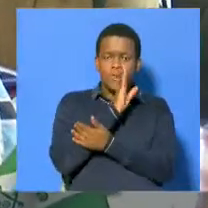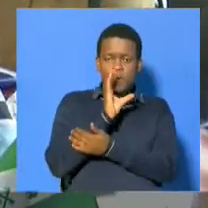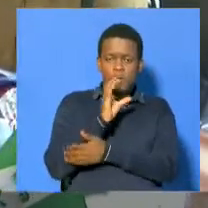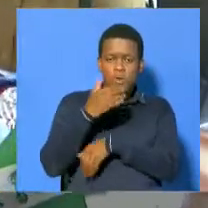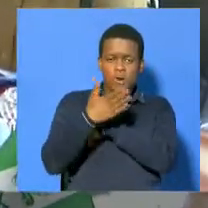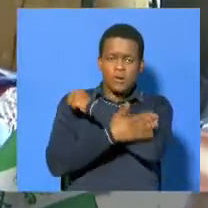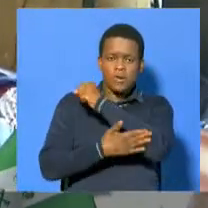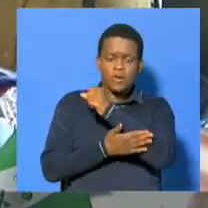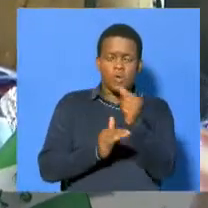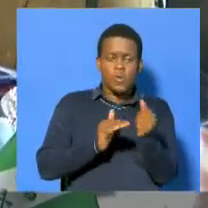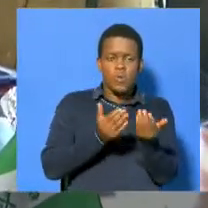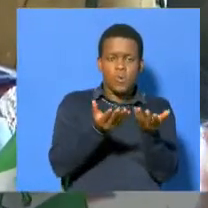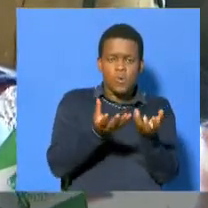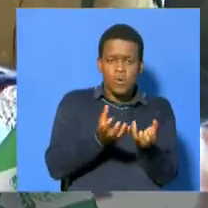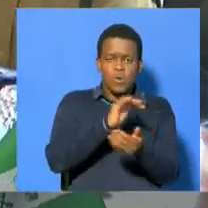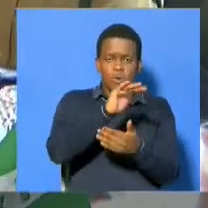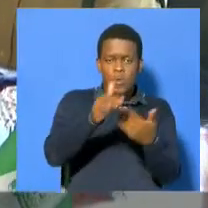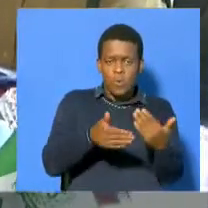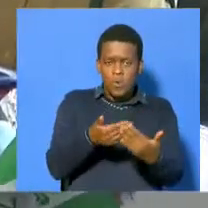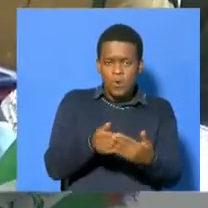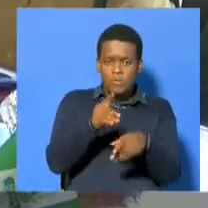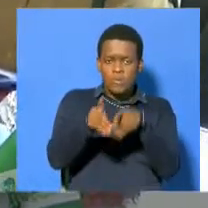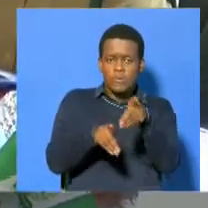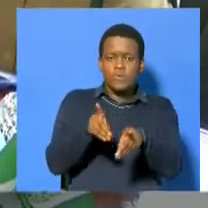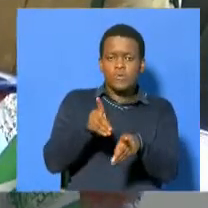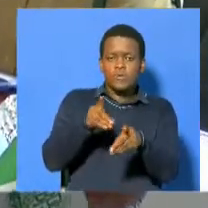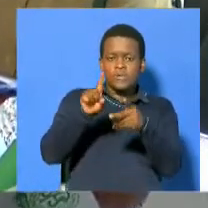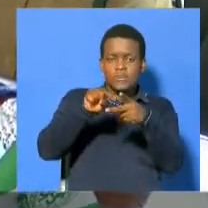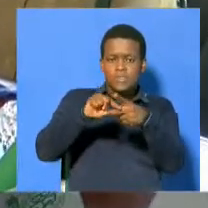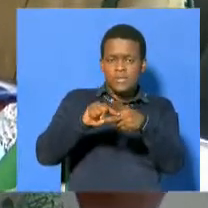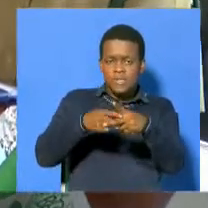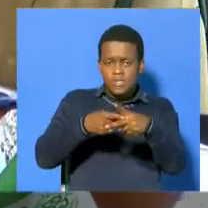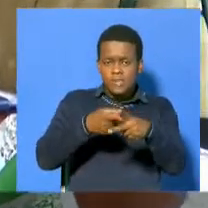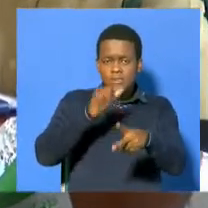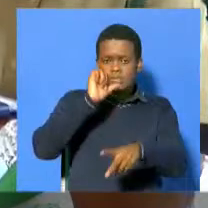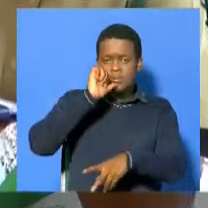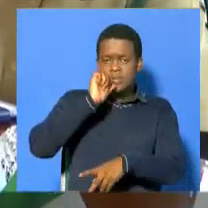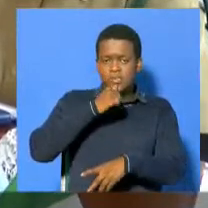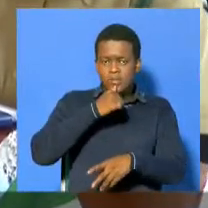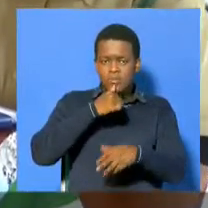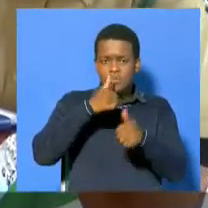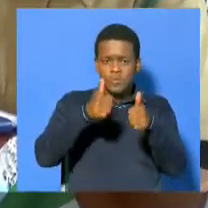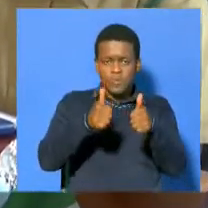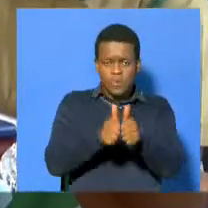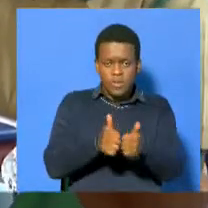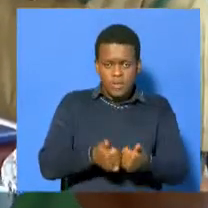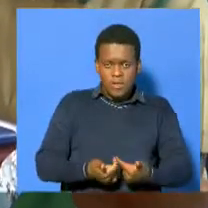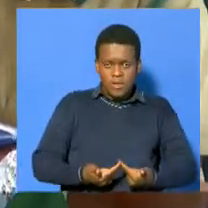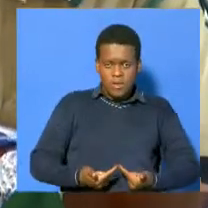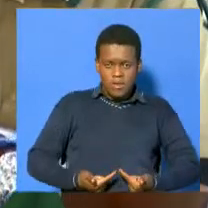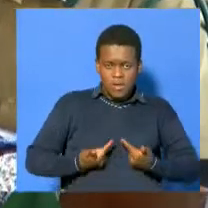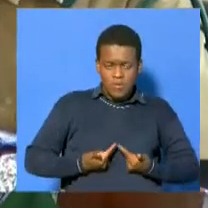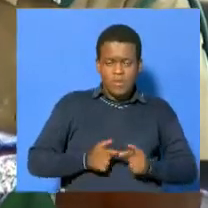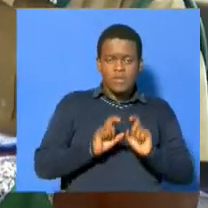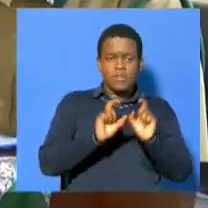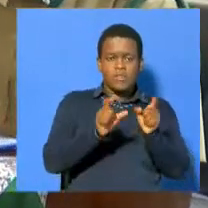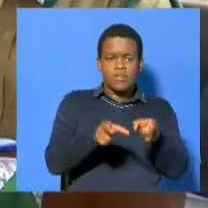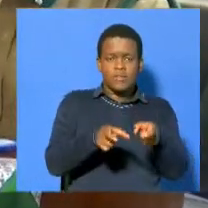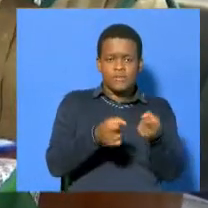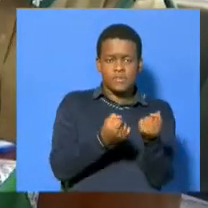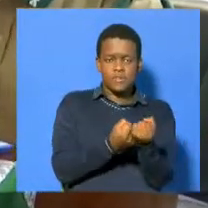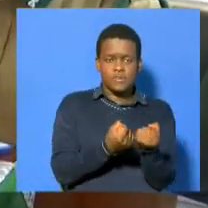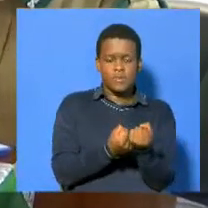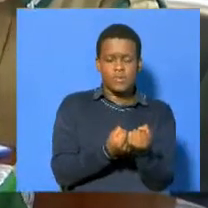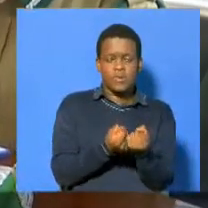to put their shoulder, give their hand, make the contribution that they